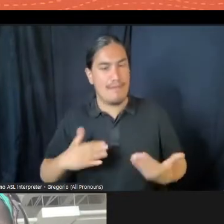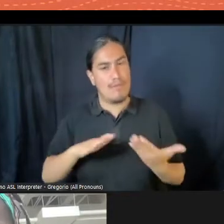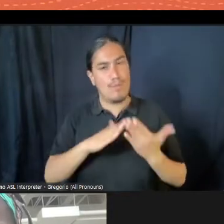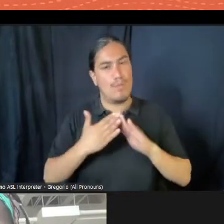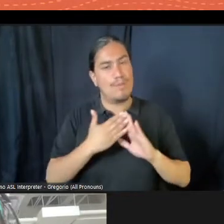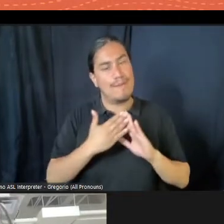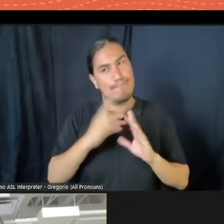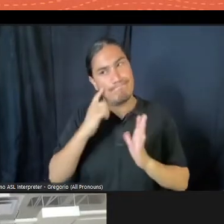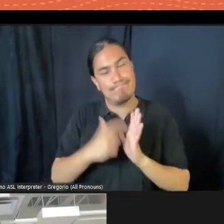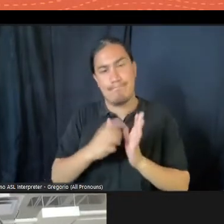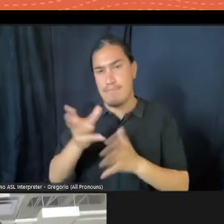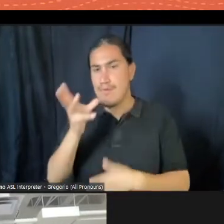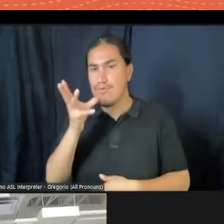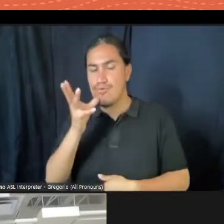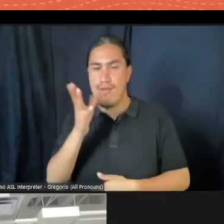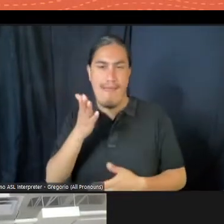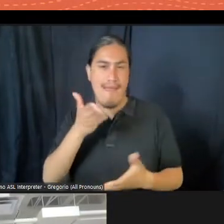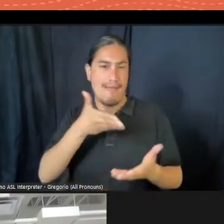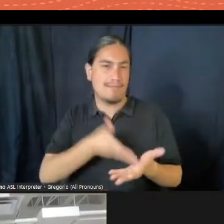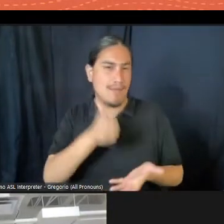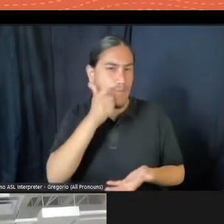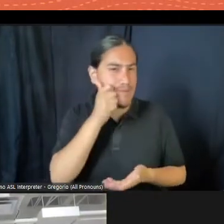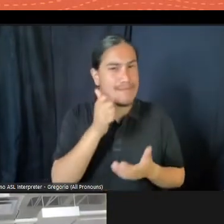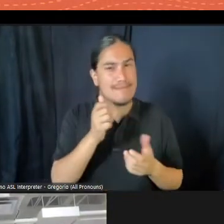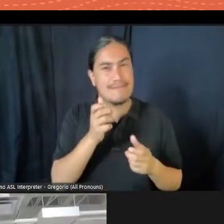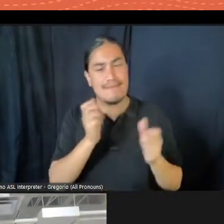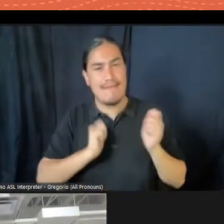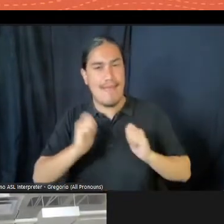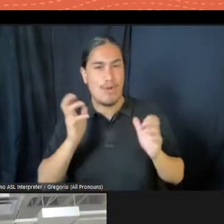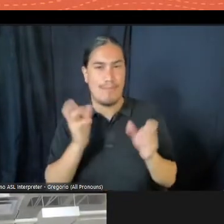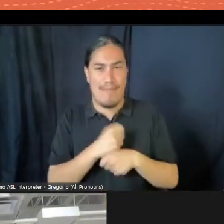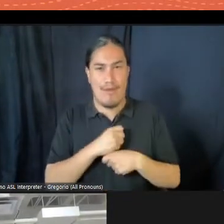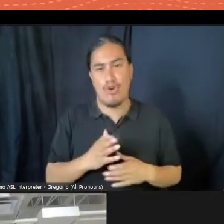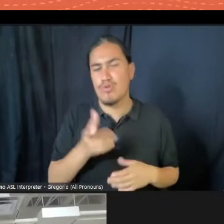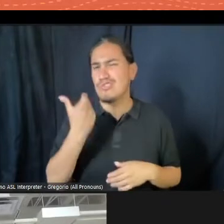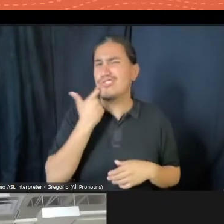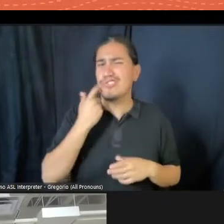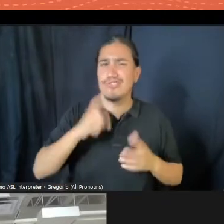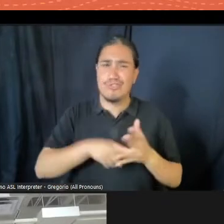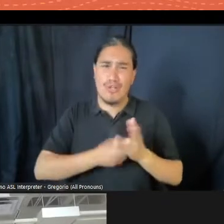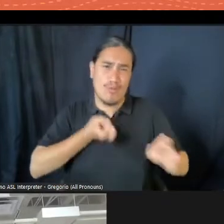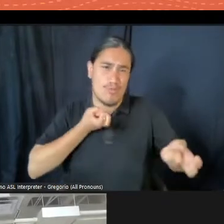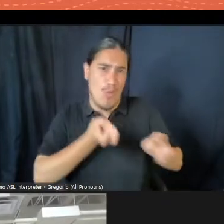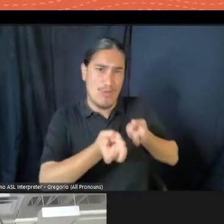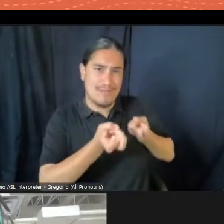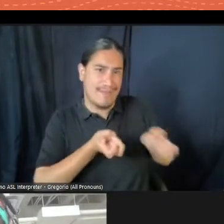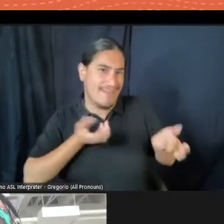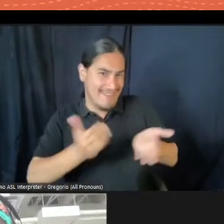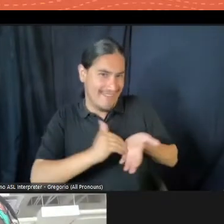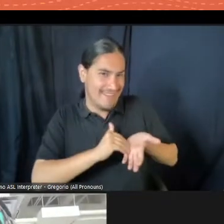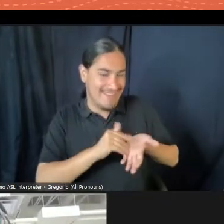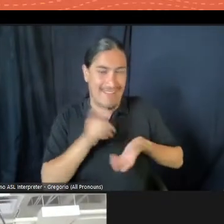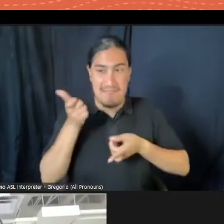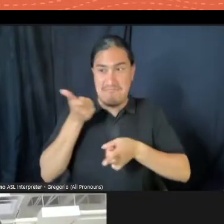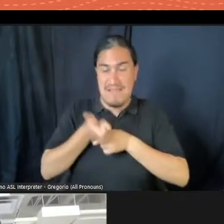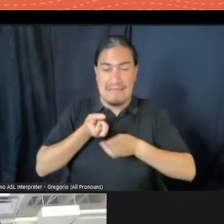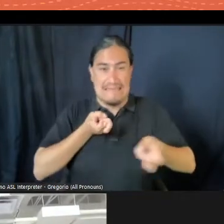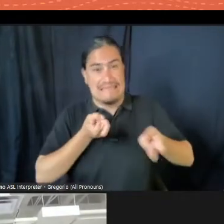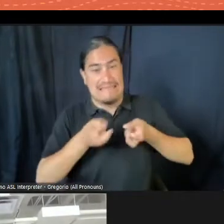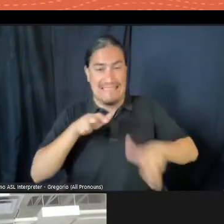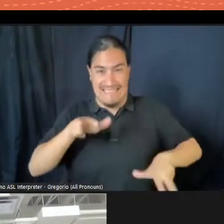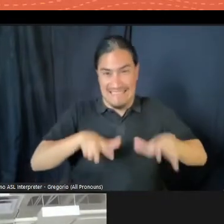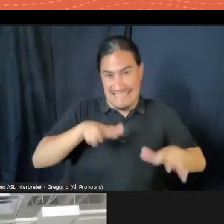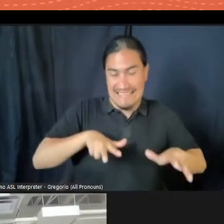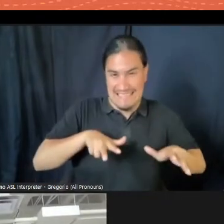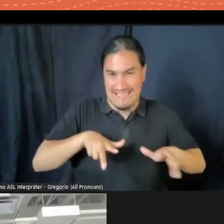and anti-racist theater maker who just started roller skating again. She is wobbly on skates,